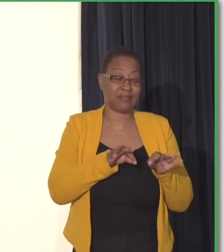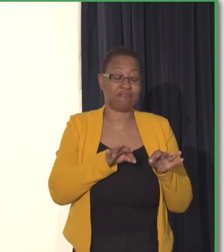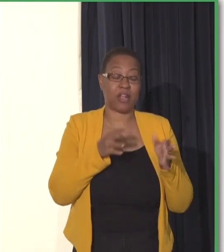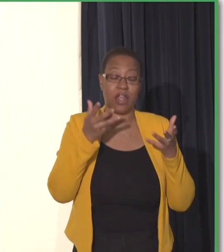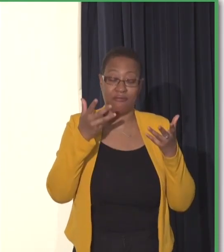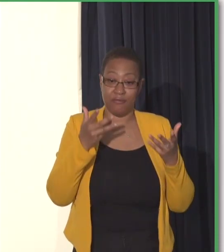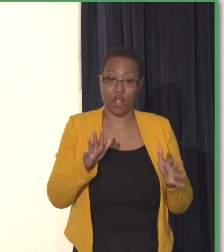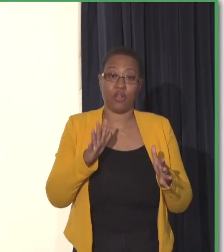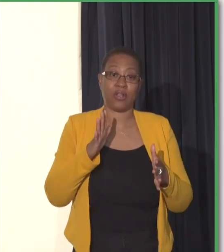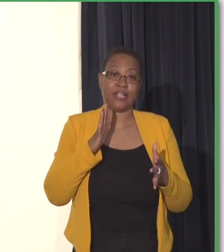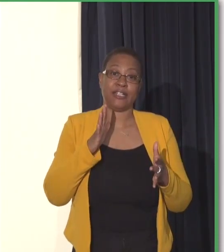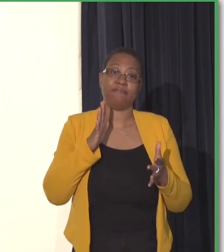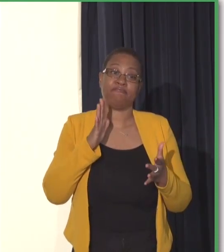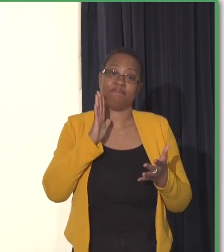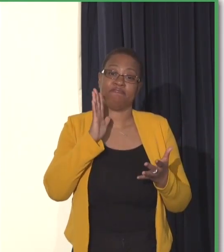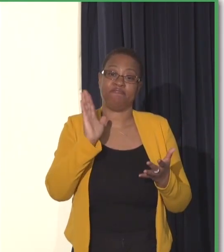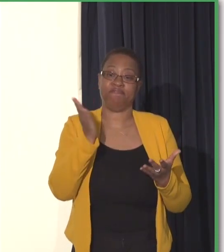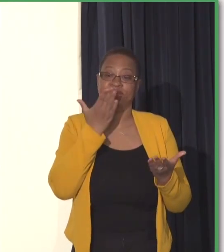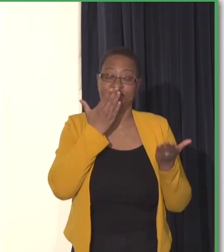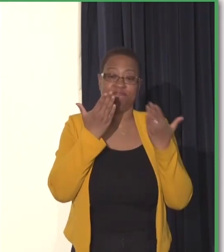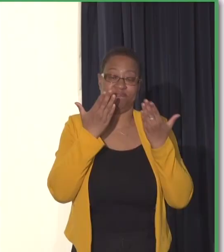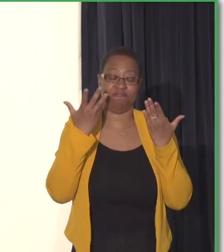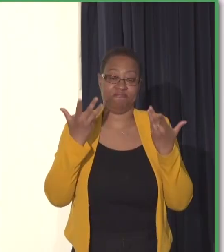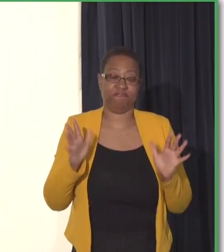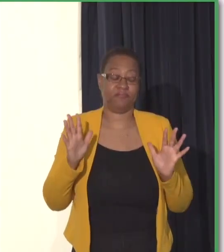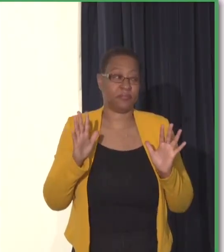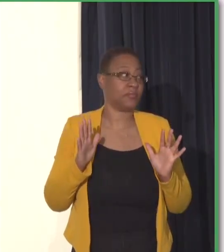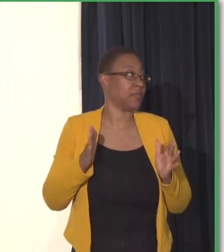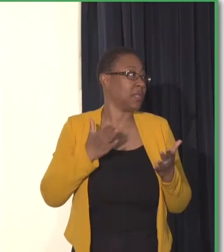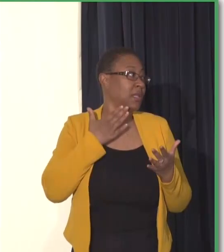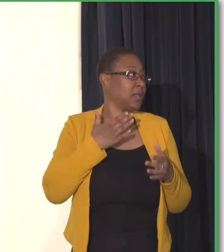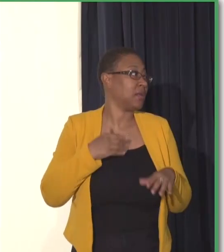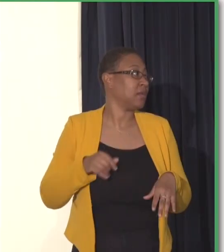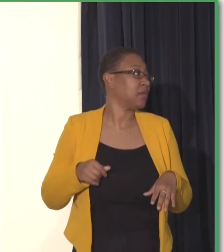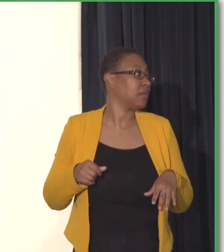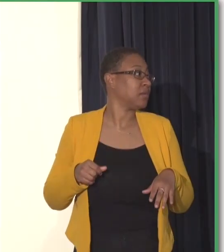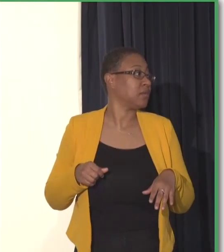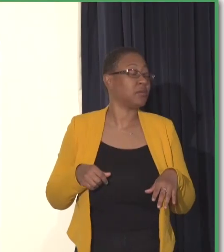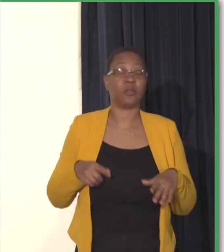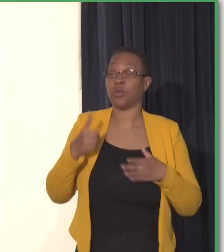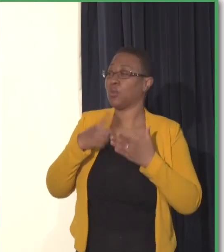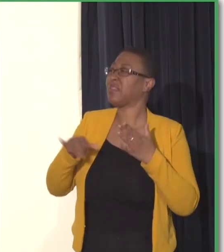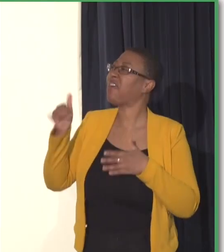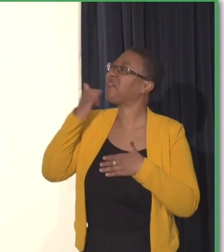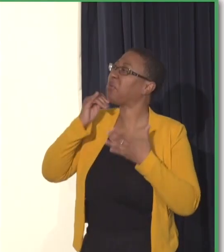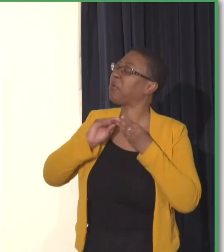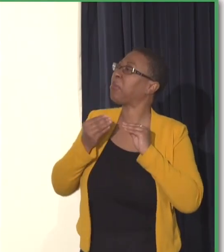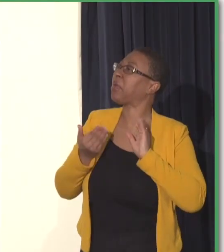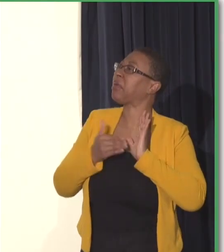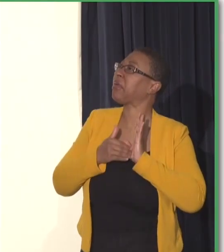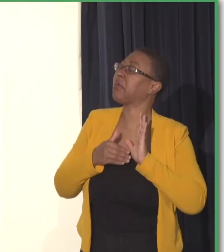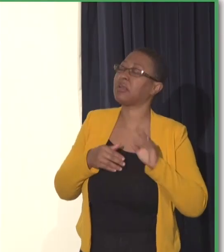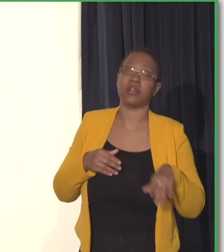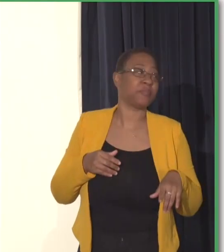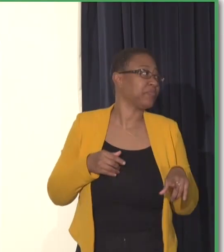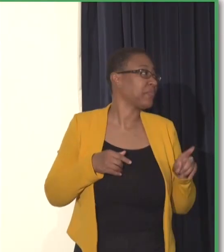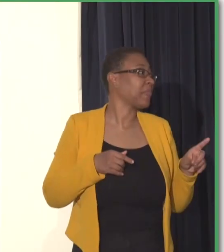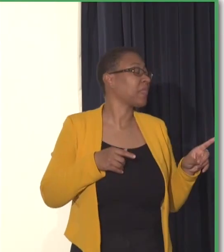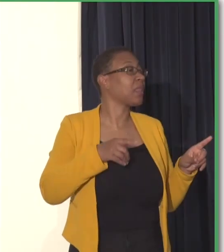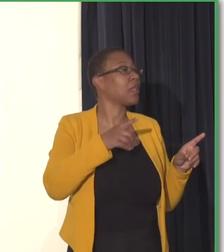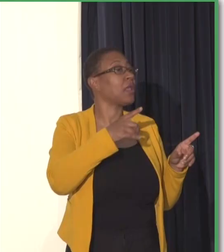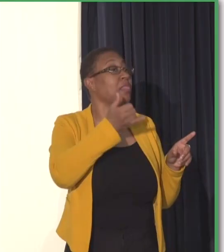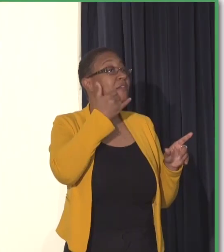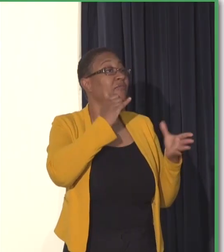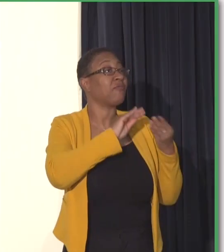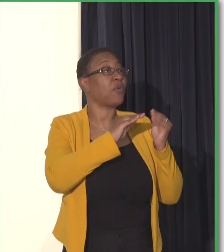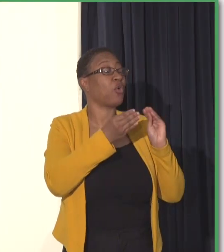already encountered some. Thank you. Thank What was that phone number again? Commissioner. I'm sorry, what was the